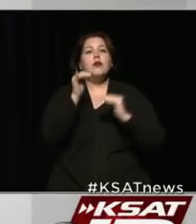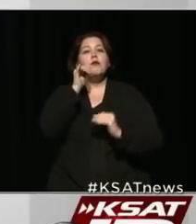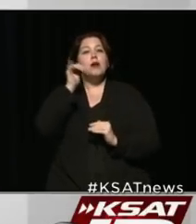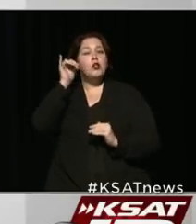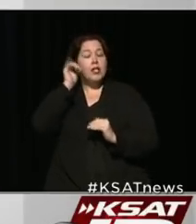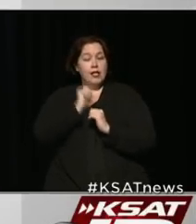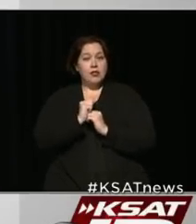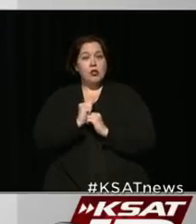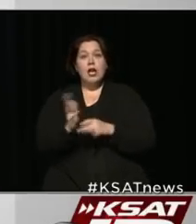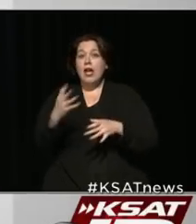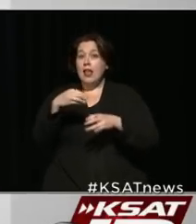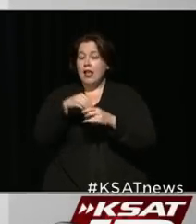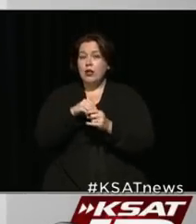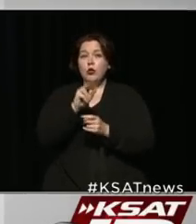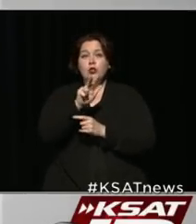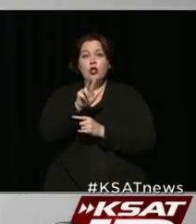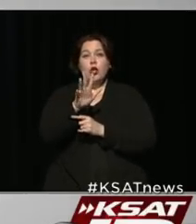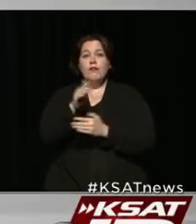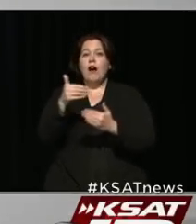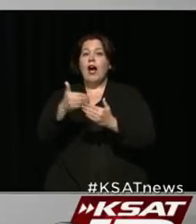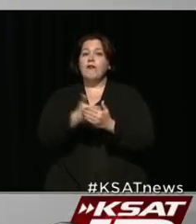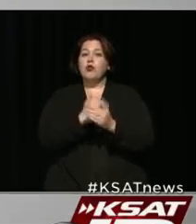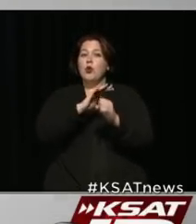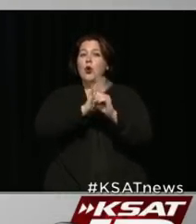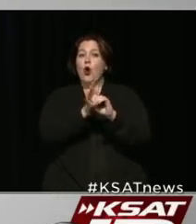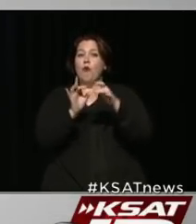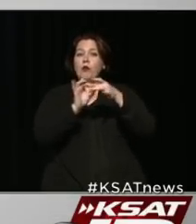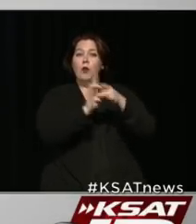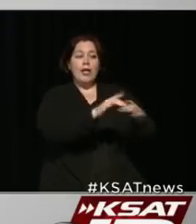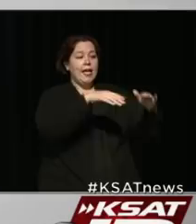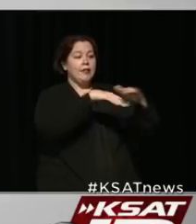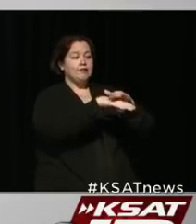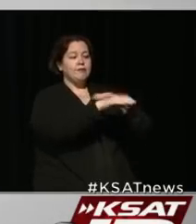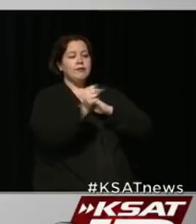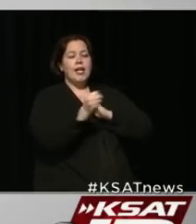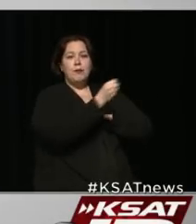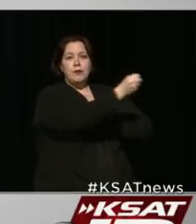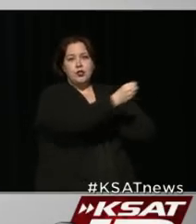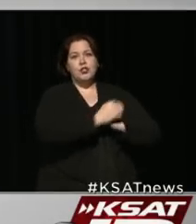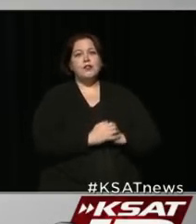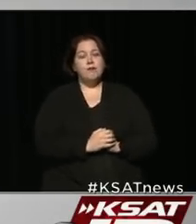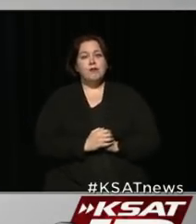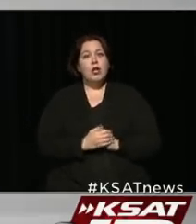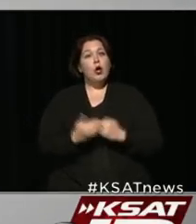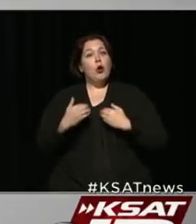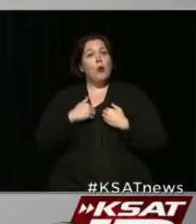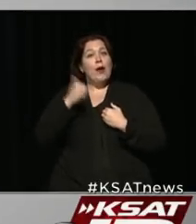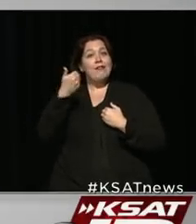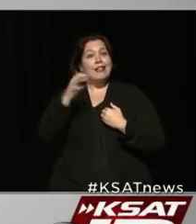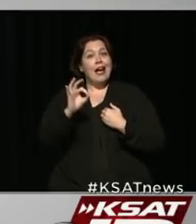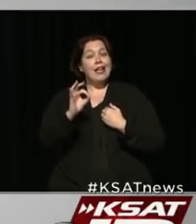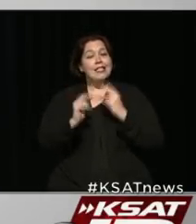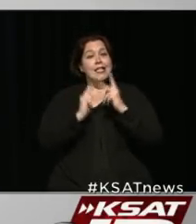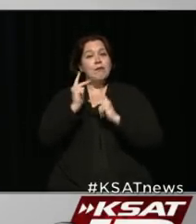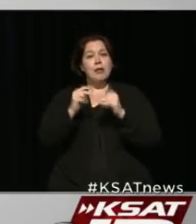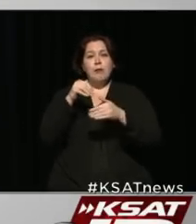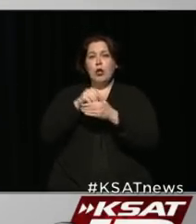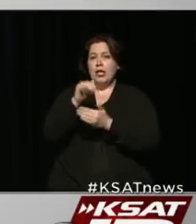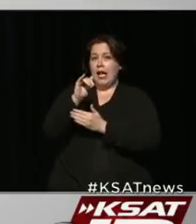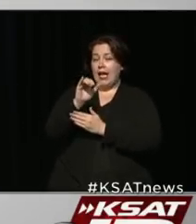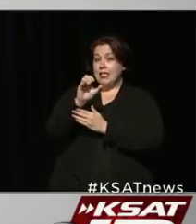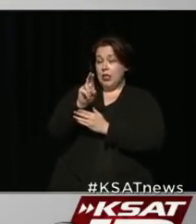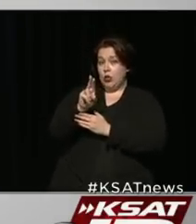and includes 35 new COVID-19 related admissions. We have 19 patients in the ICU